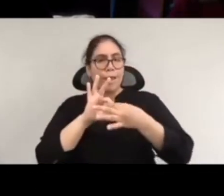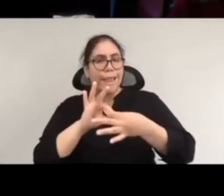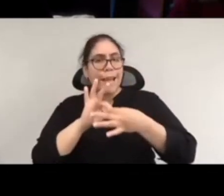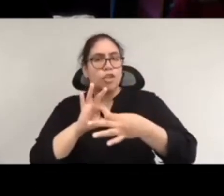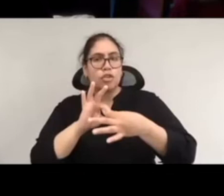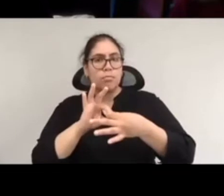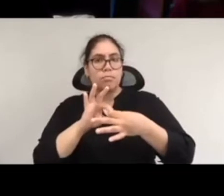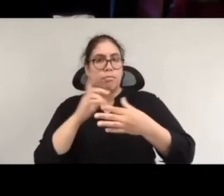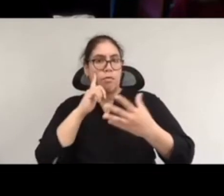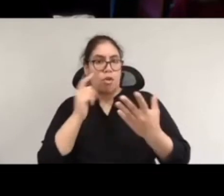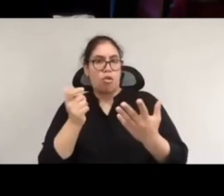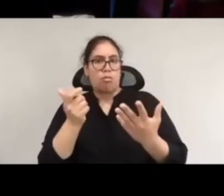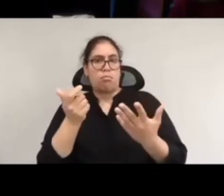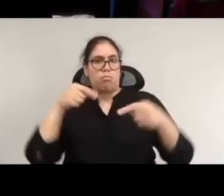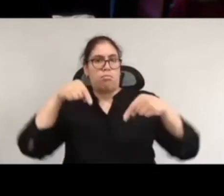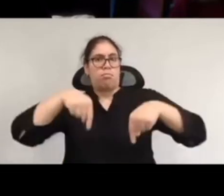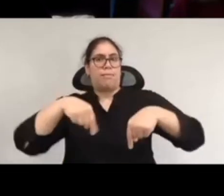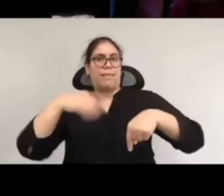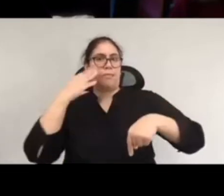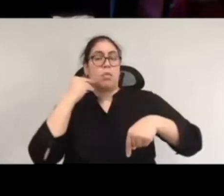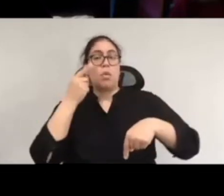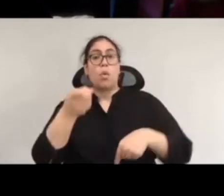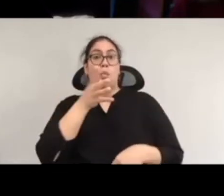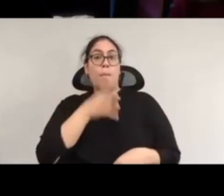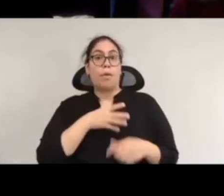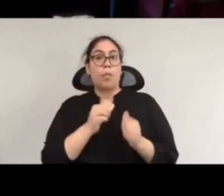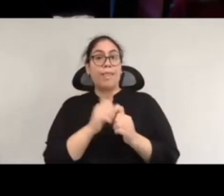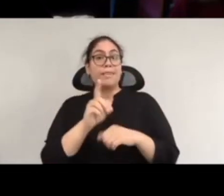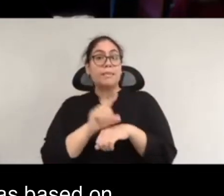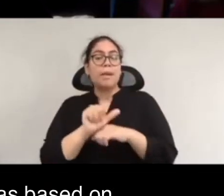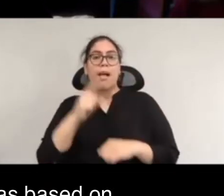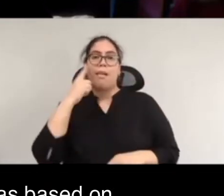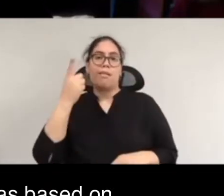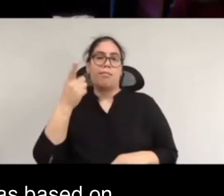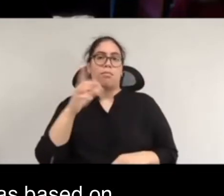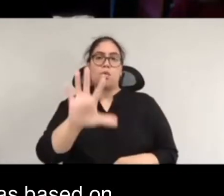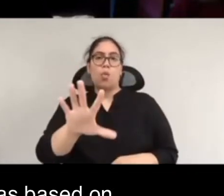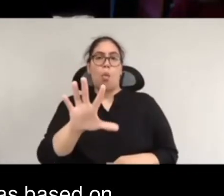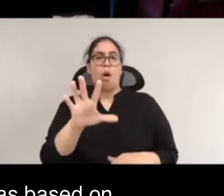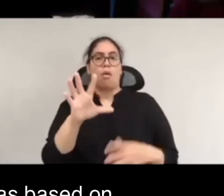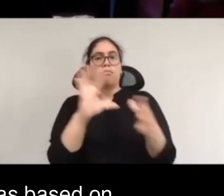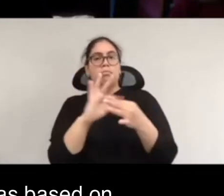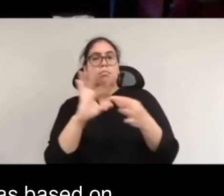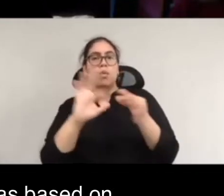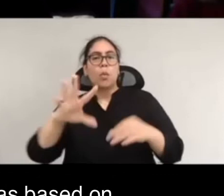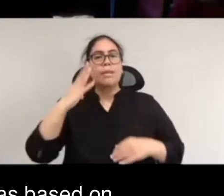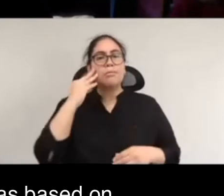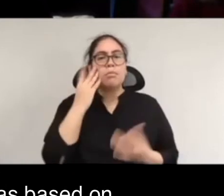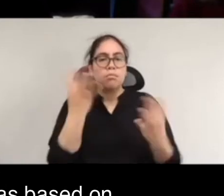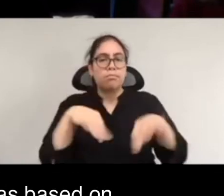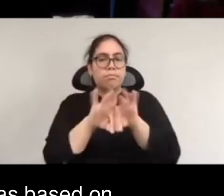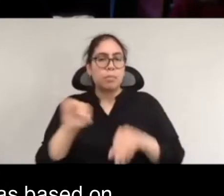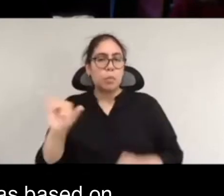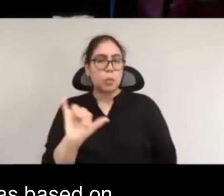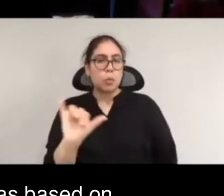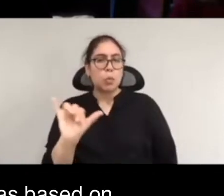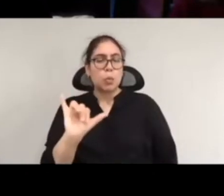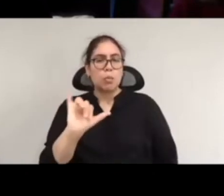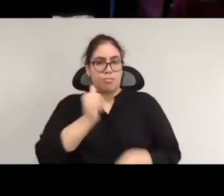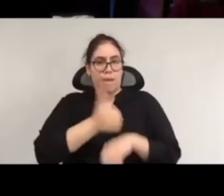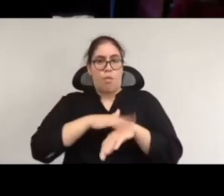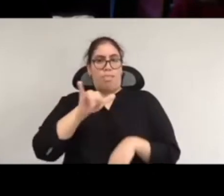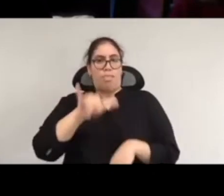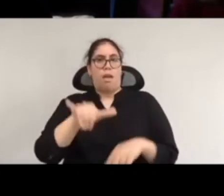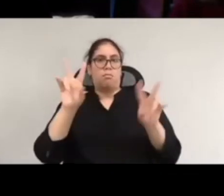everything. And as a woman with a disability, I think your voice is also very important, and your film was based on the subject of disability.